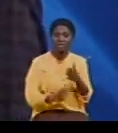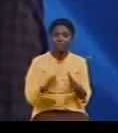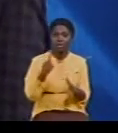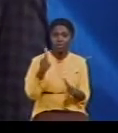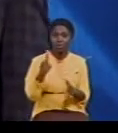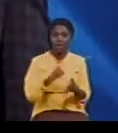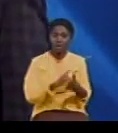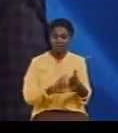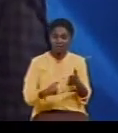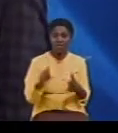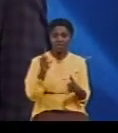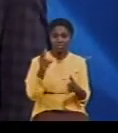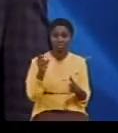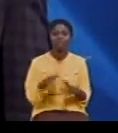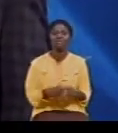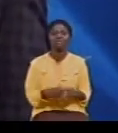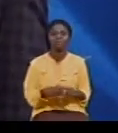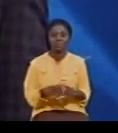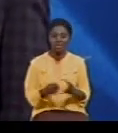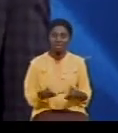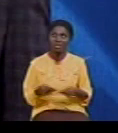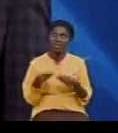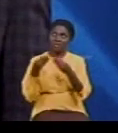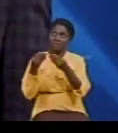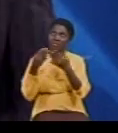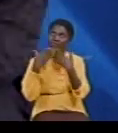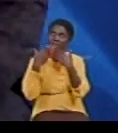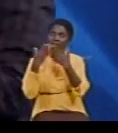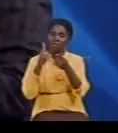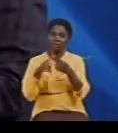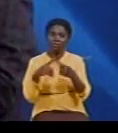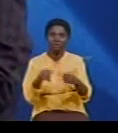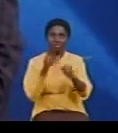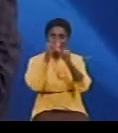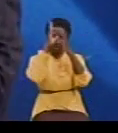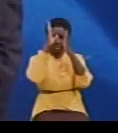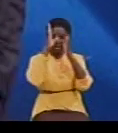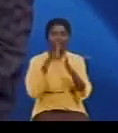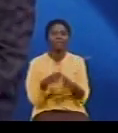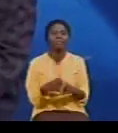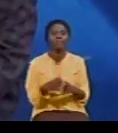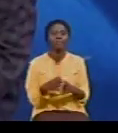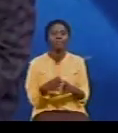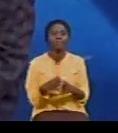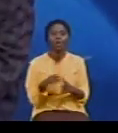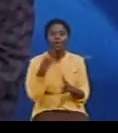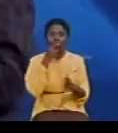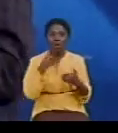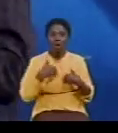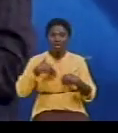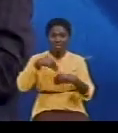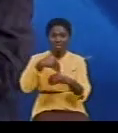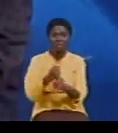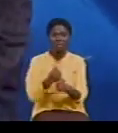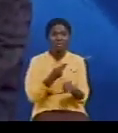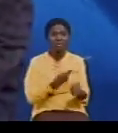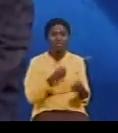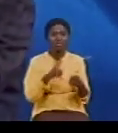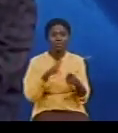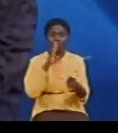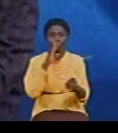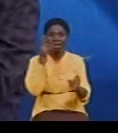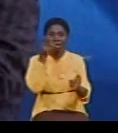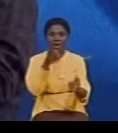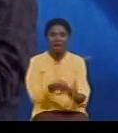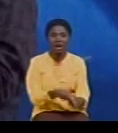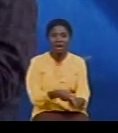12, giving thanks unto the Father, which has made us to be